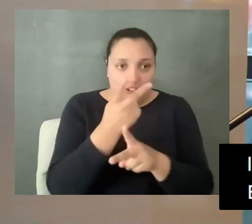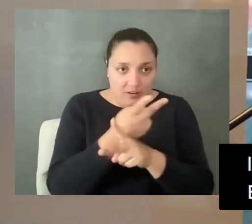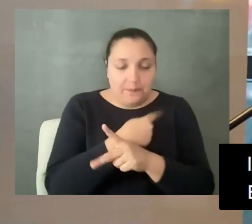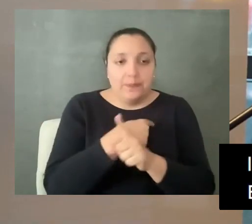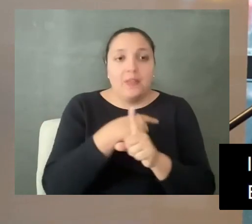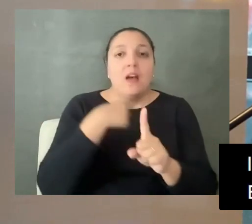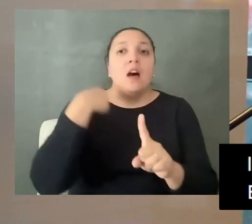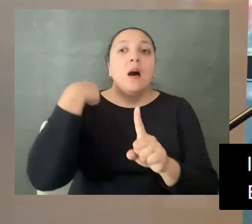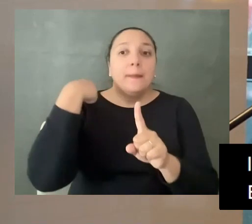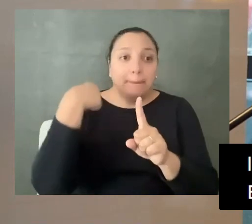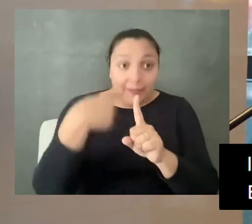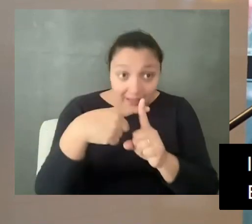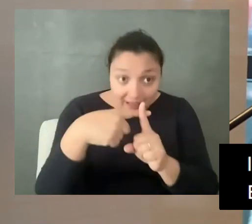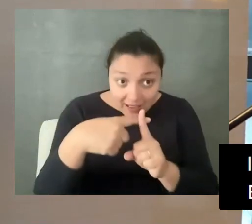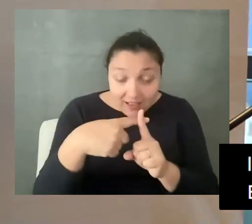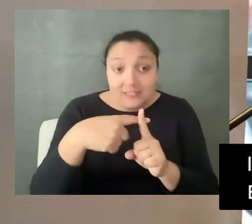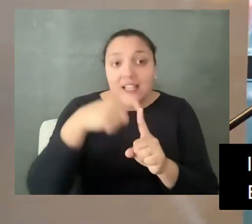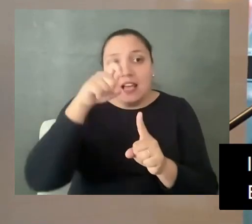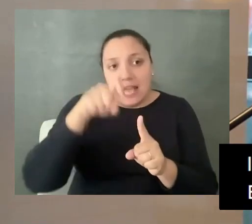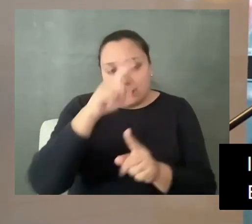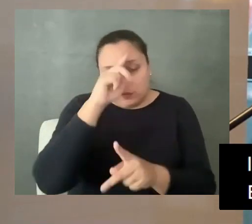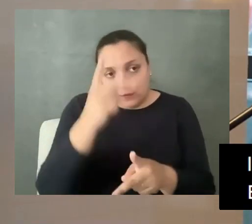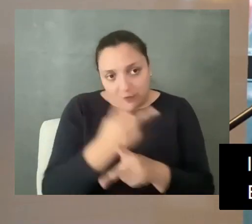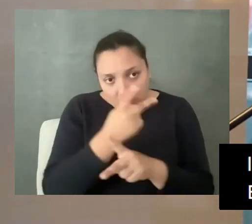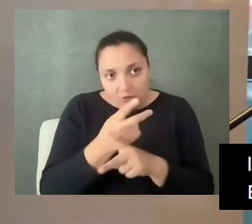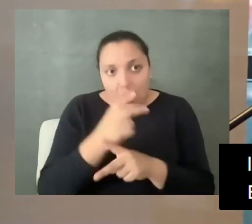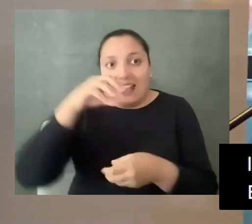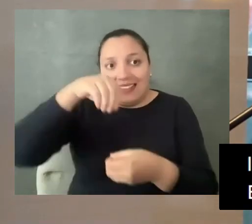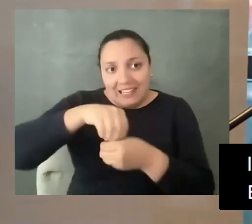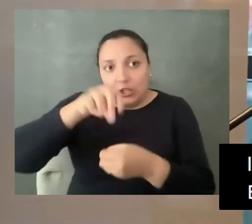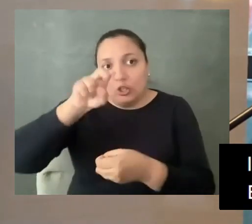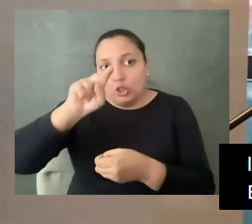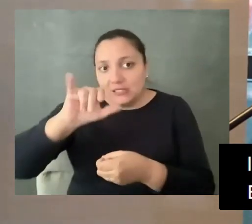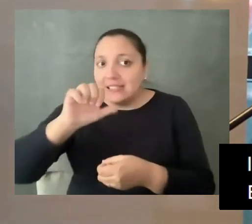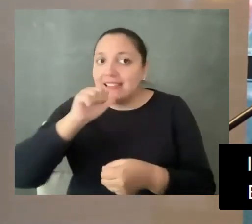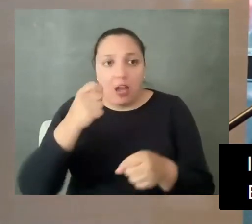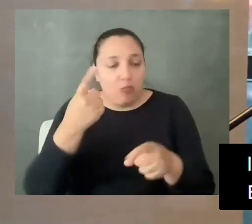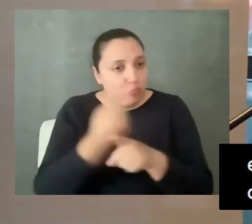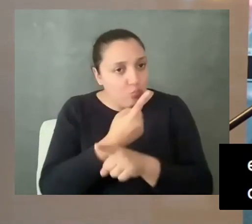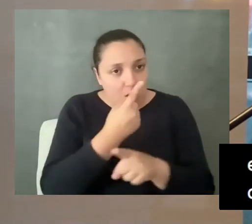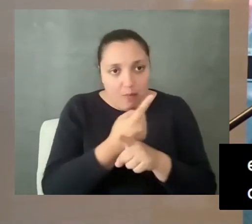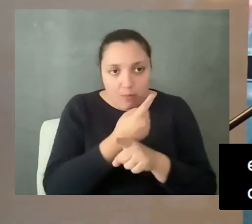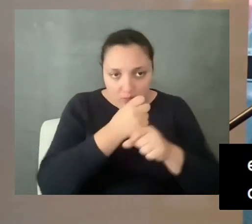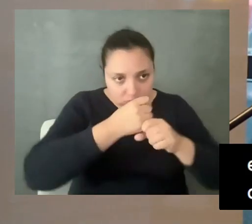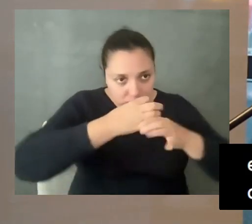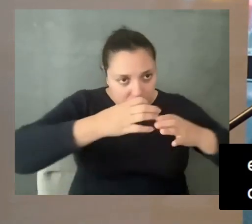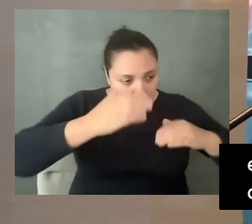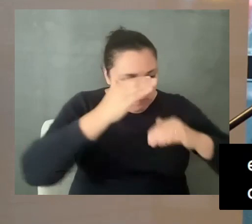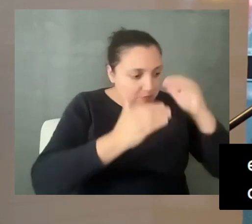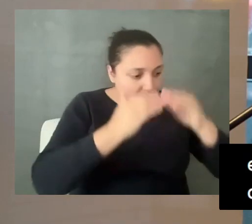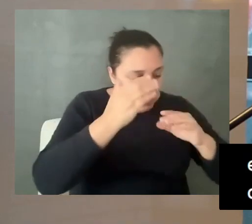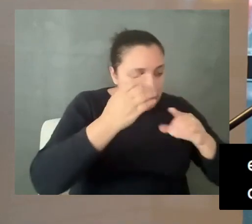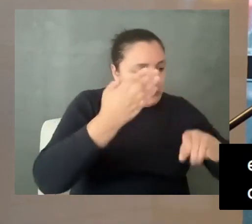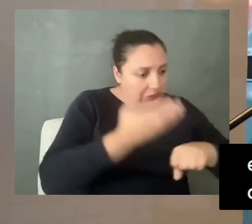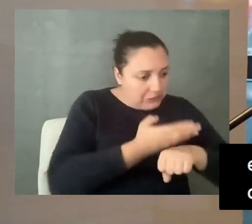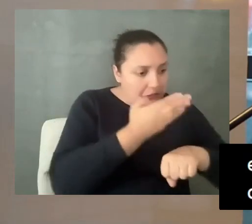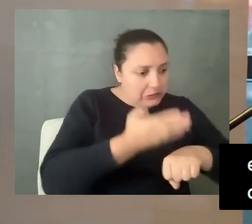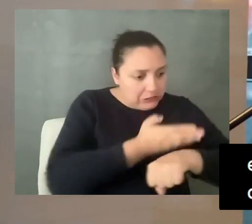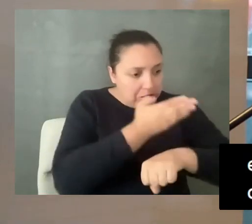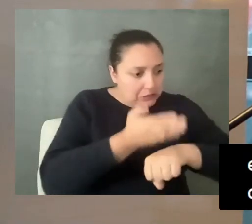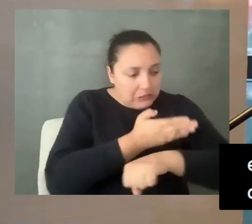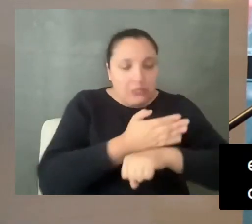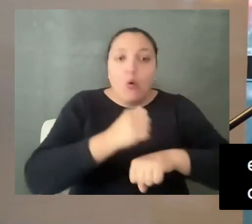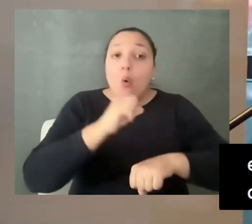places in New York City in which we haven't had a proper build out or where we don't have enough providers in those